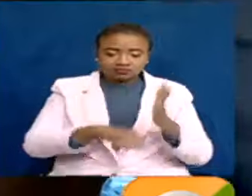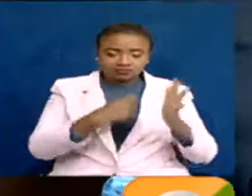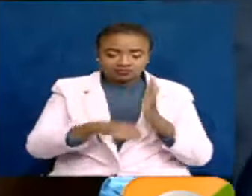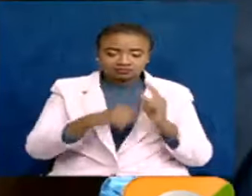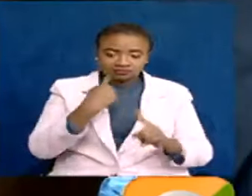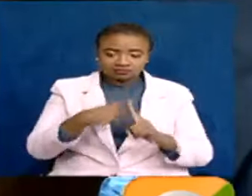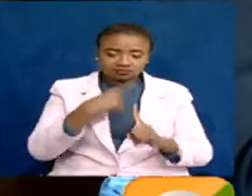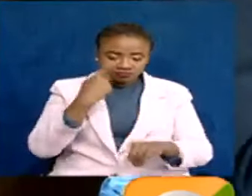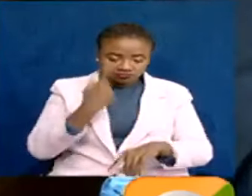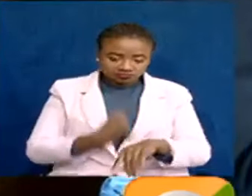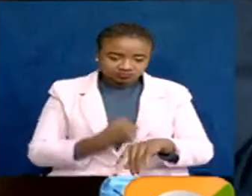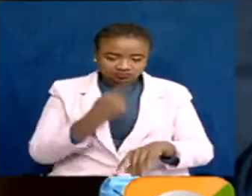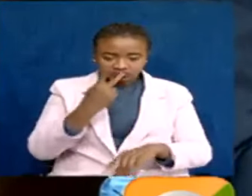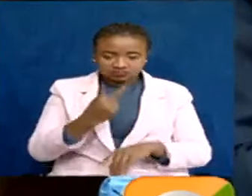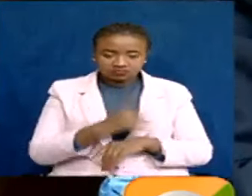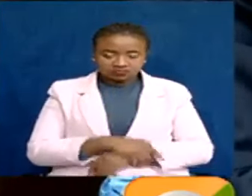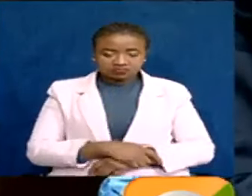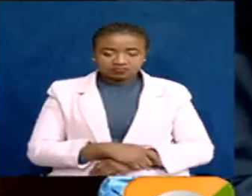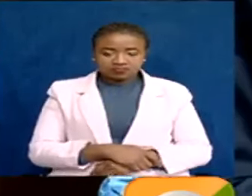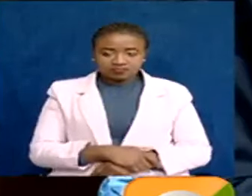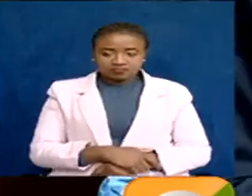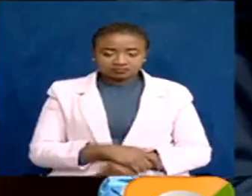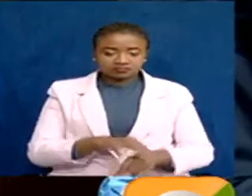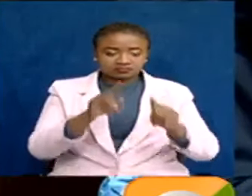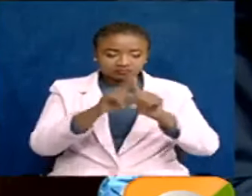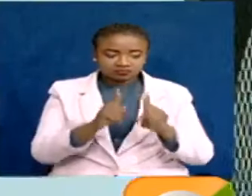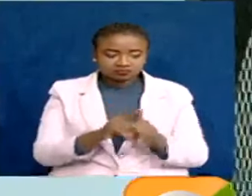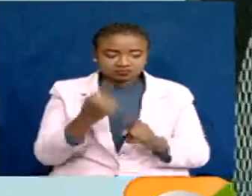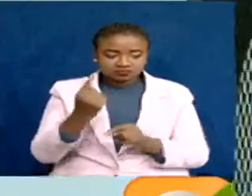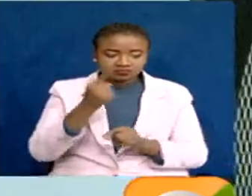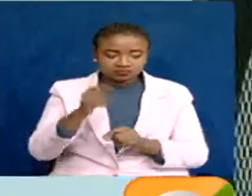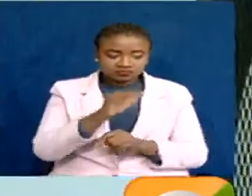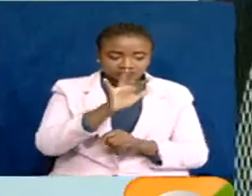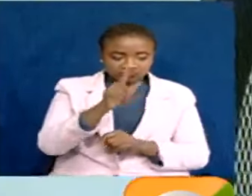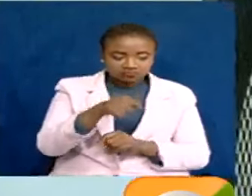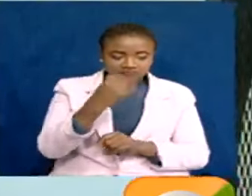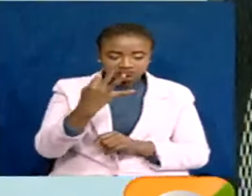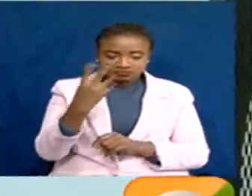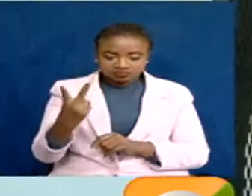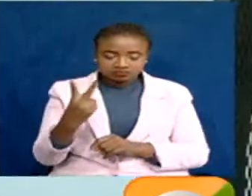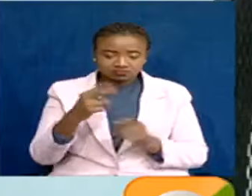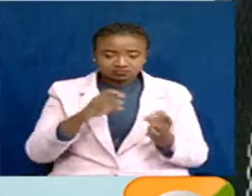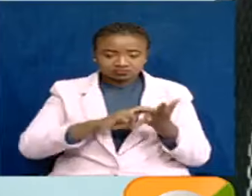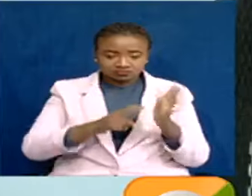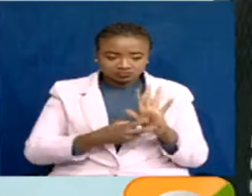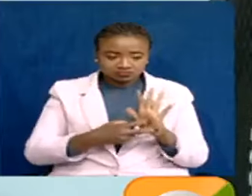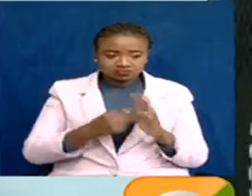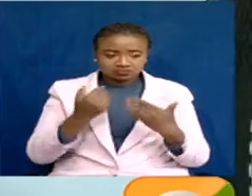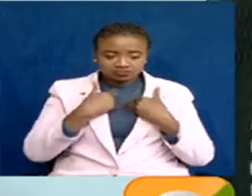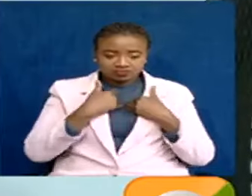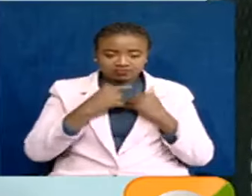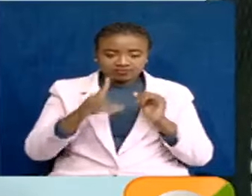costs outside the budget. The audit also revealed that only 5 out of the 32 project loans had